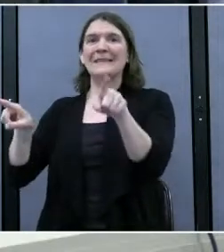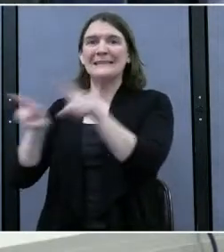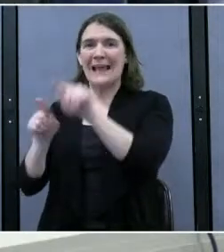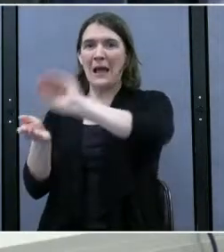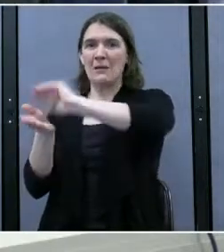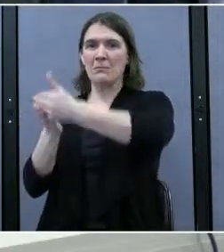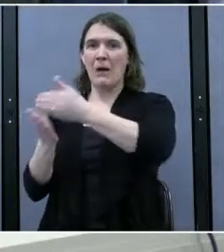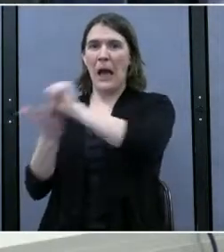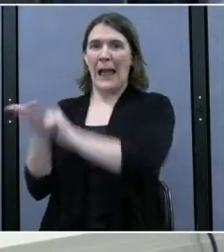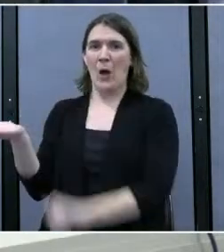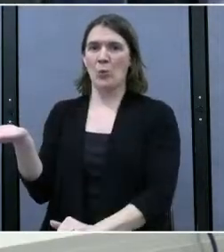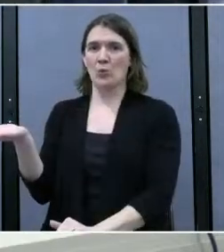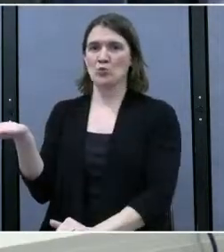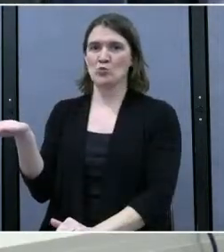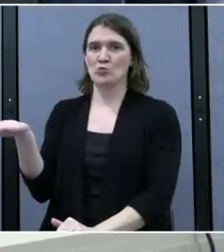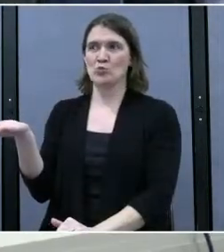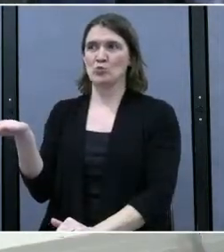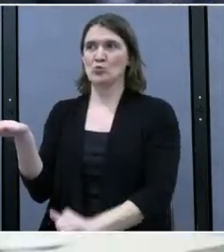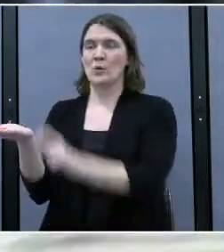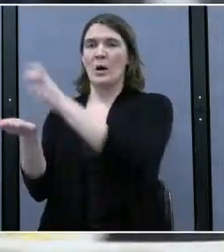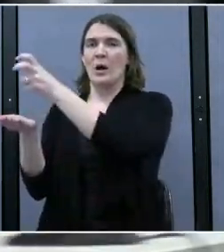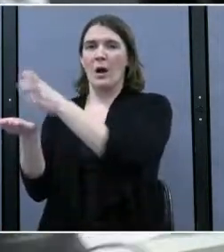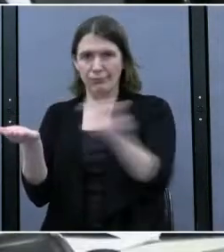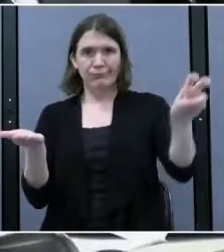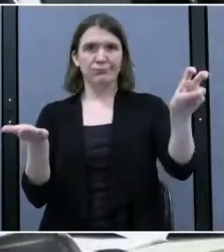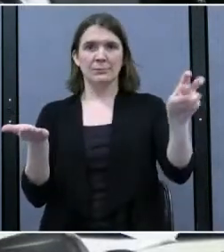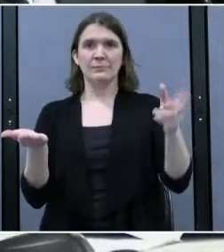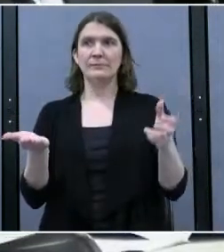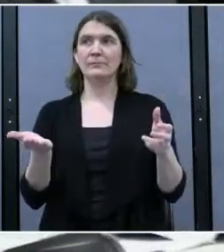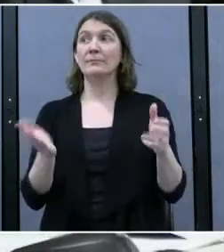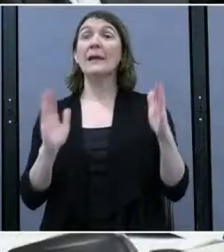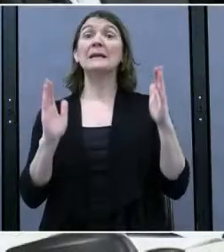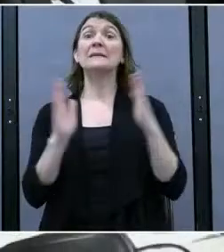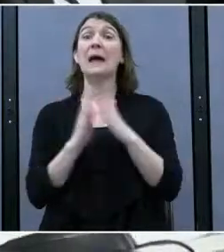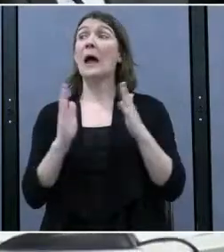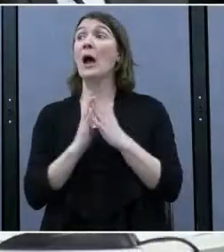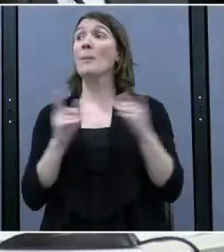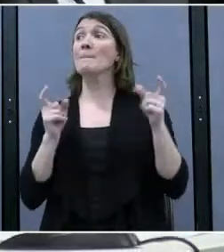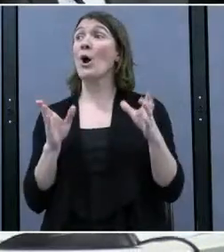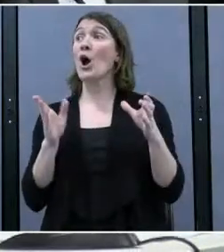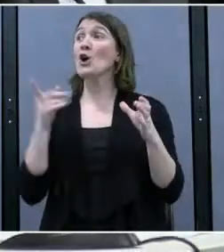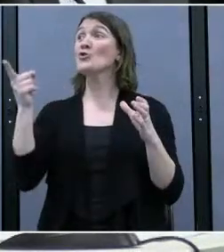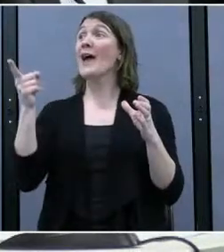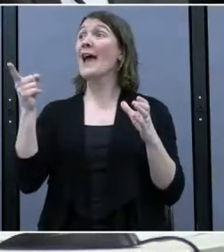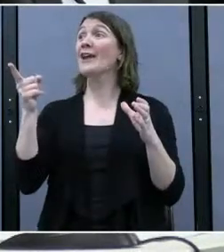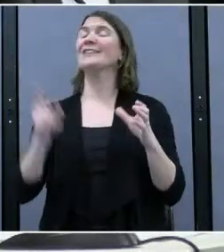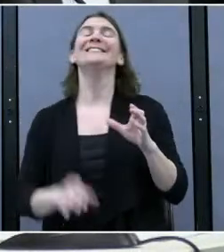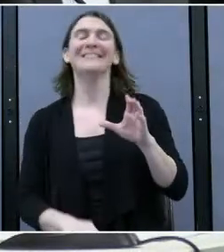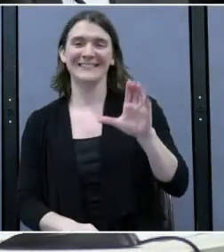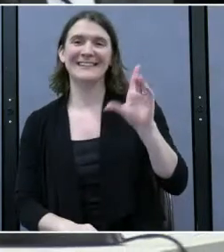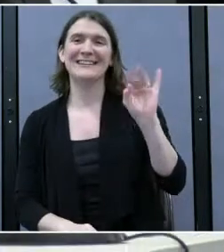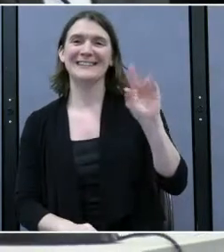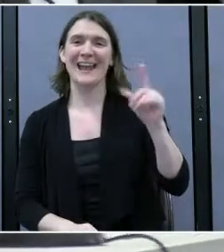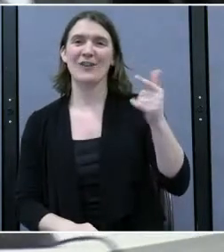principle at work. And our town meeting moderator has raised their hands, so perhaps they have a perspective. It would